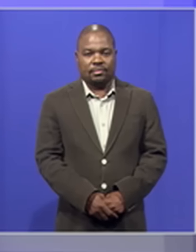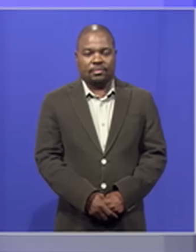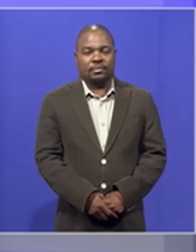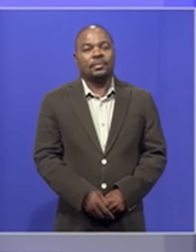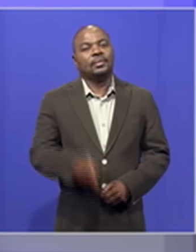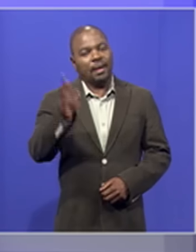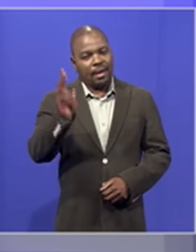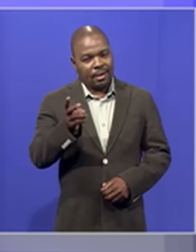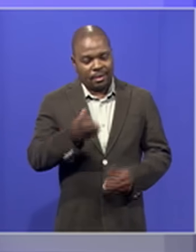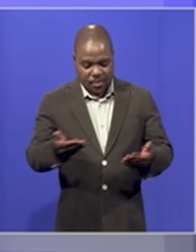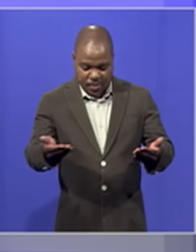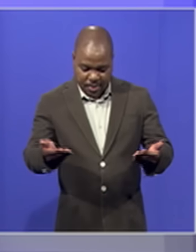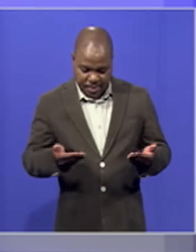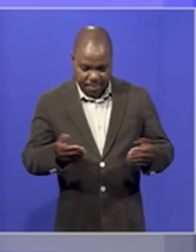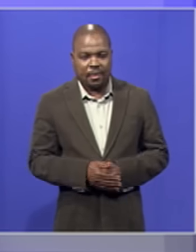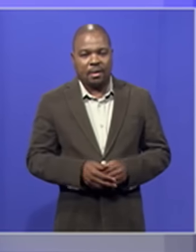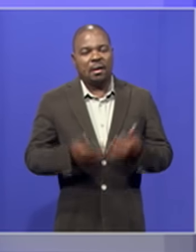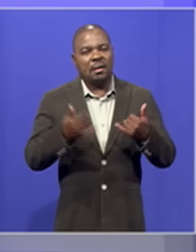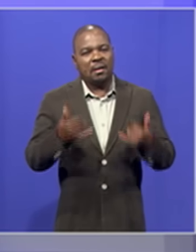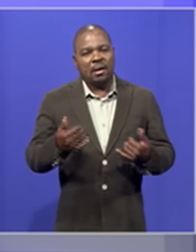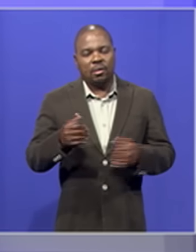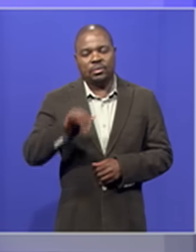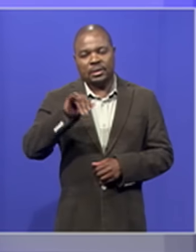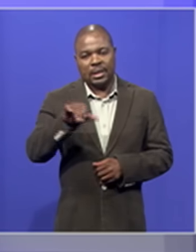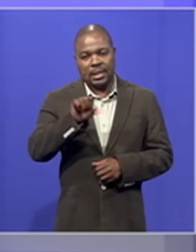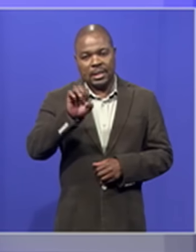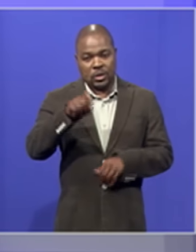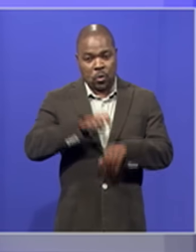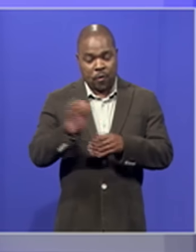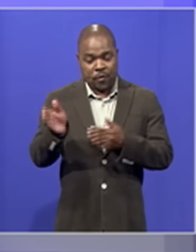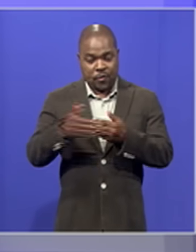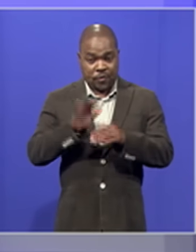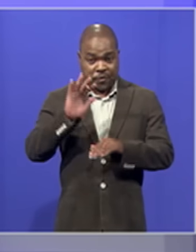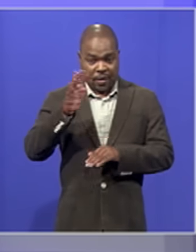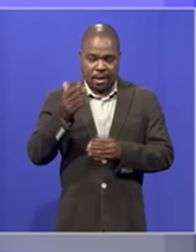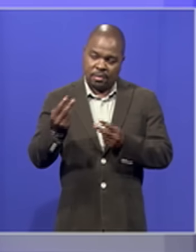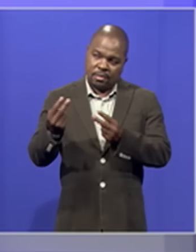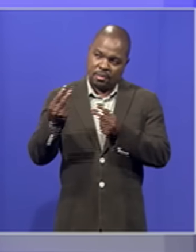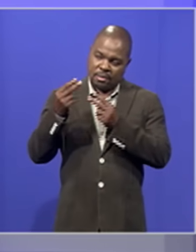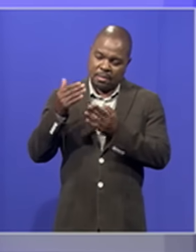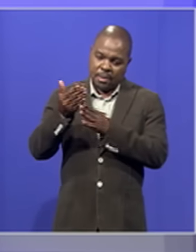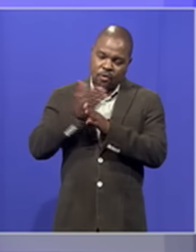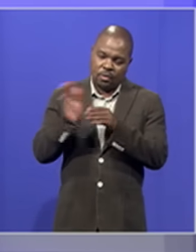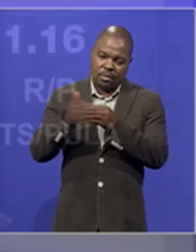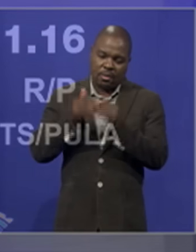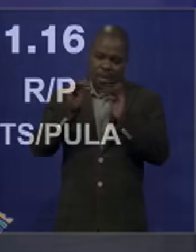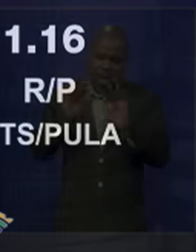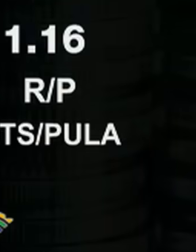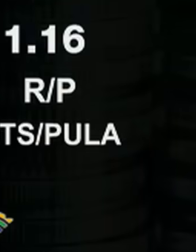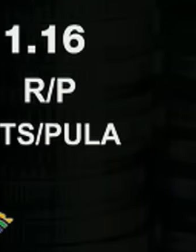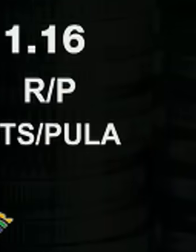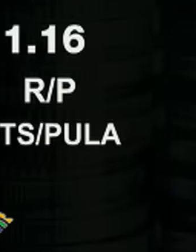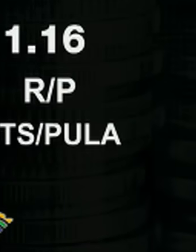Re sa le amogela bjale a re boneng ka boripana gore mebaraka ya dishere e hlole ye mebjang ga JSE tswalela pijana ka iri ya bohlano.